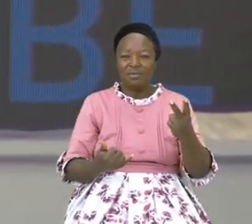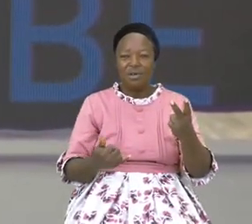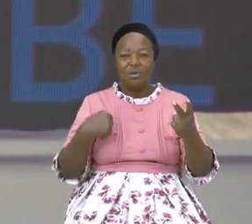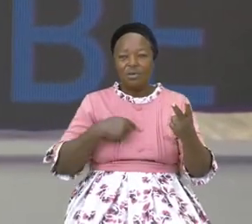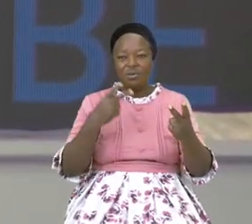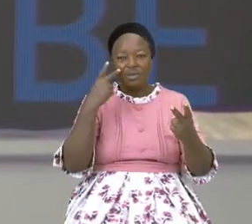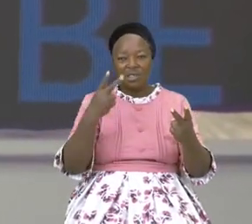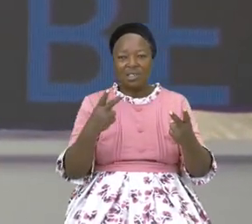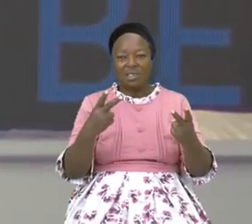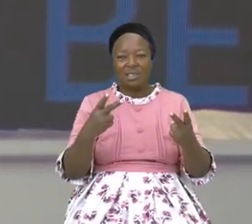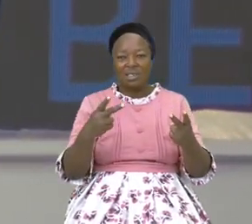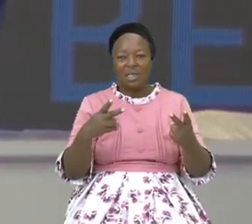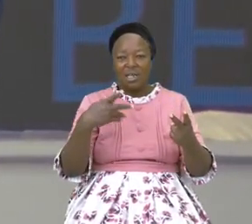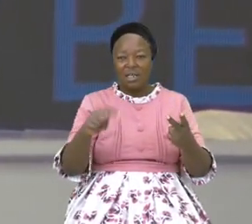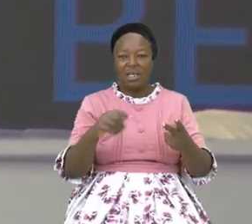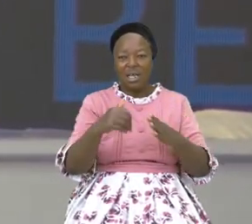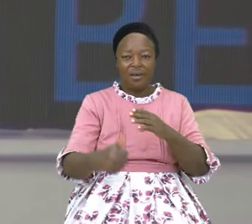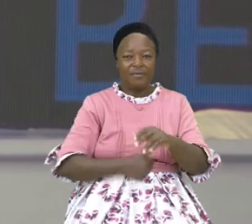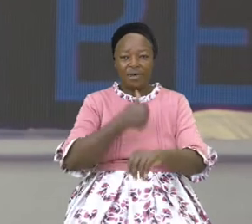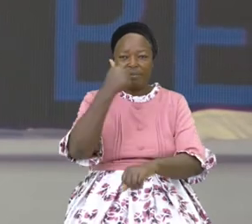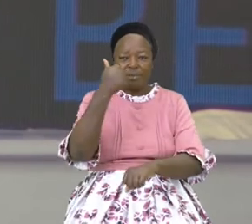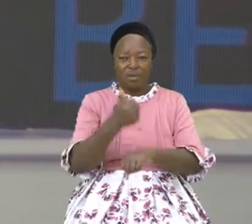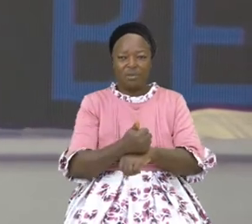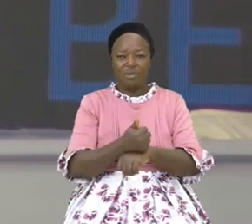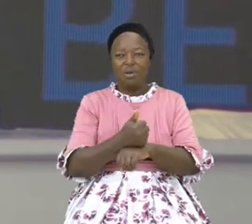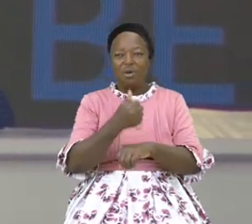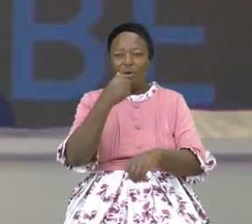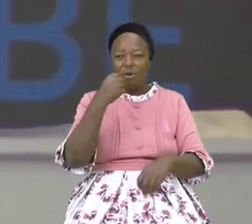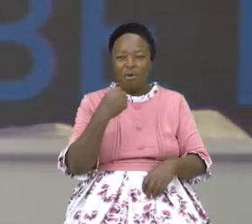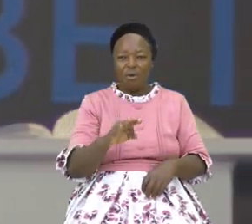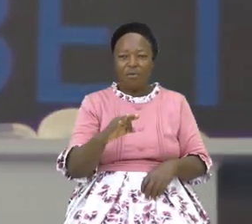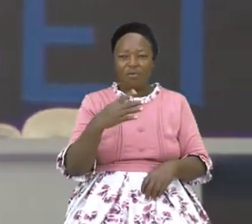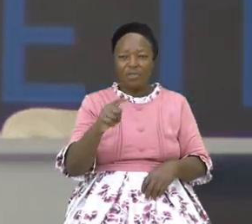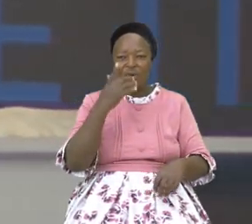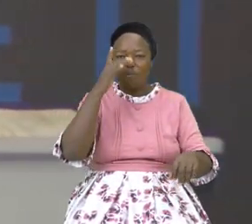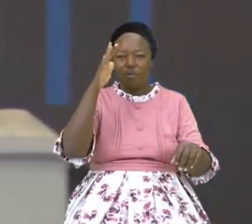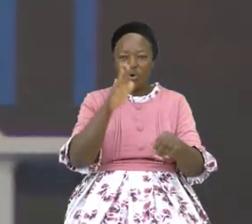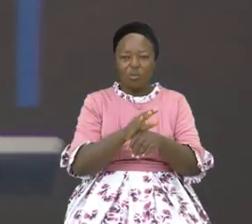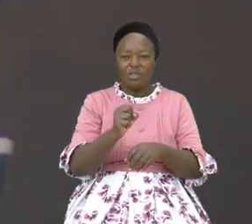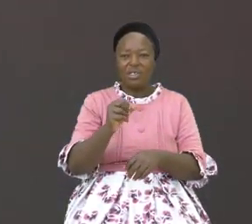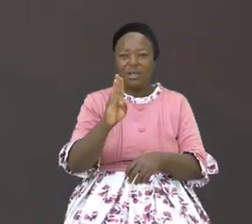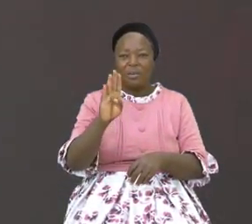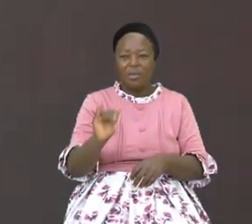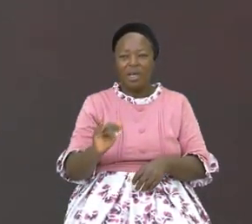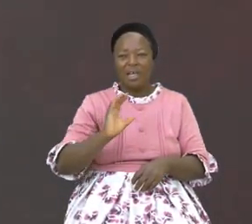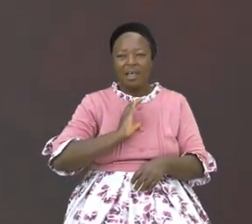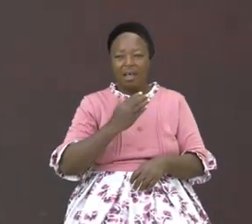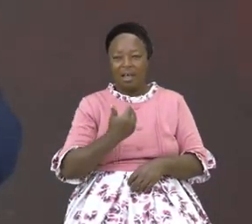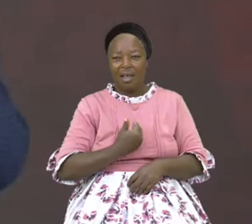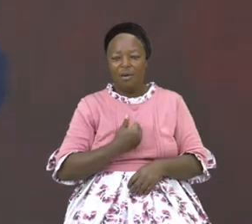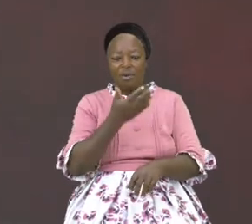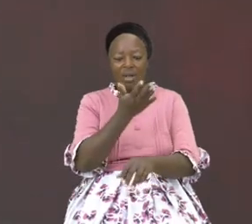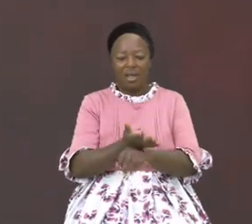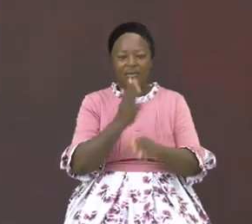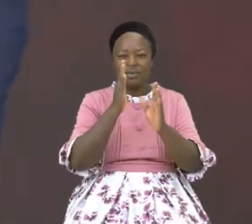at the affirmation of the promises by our